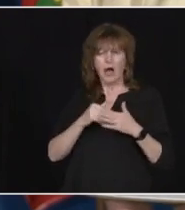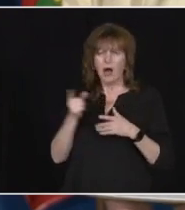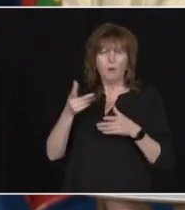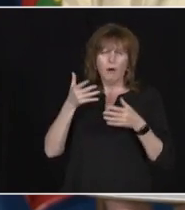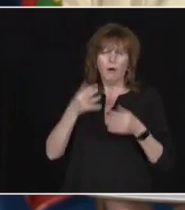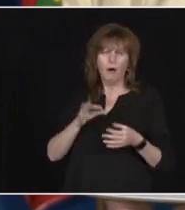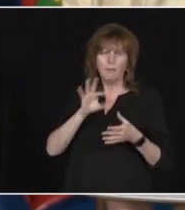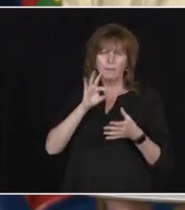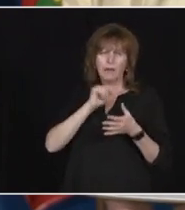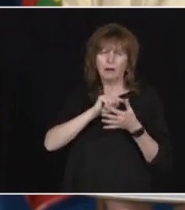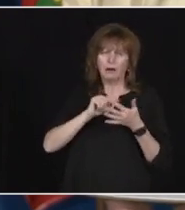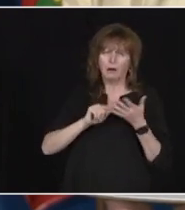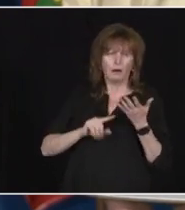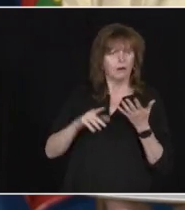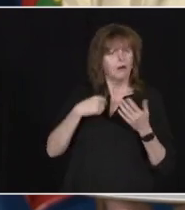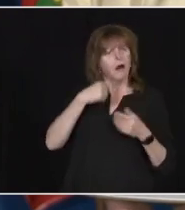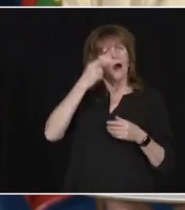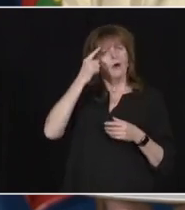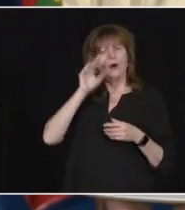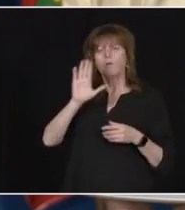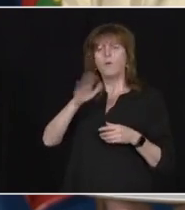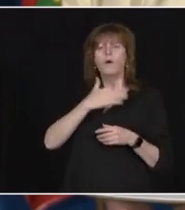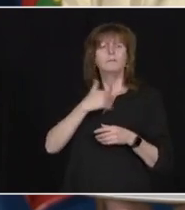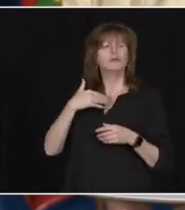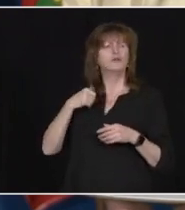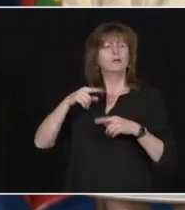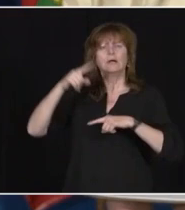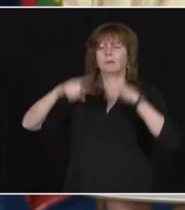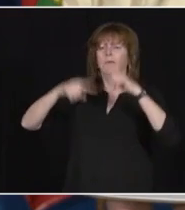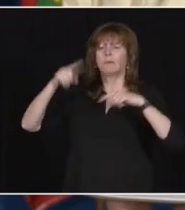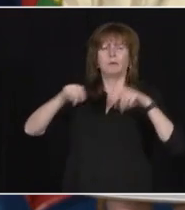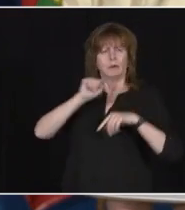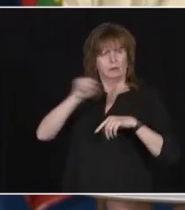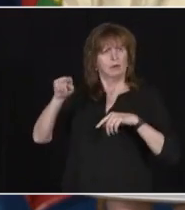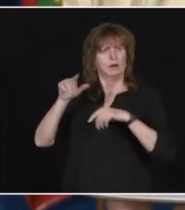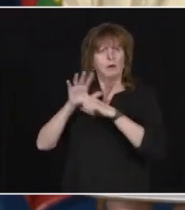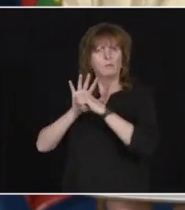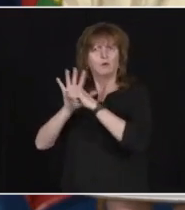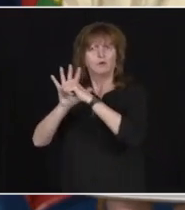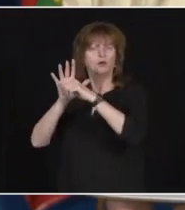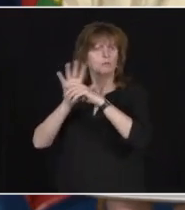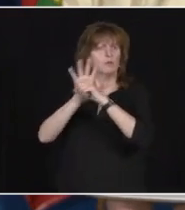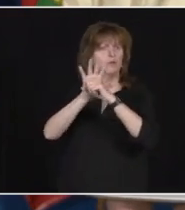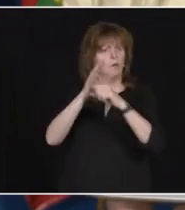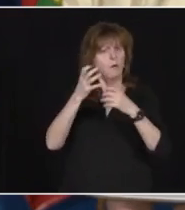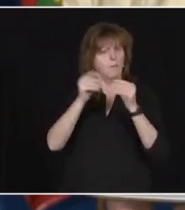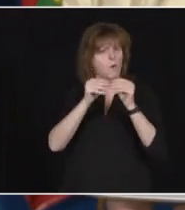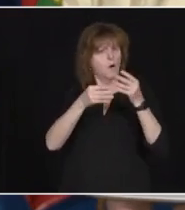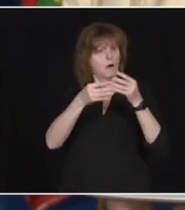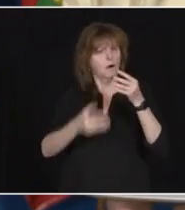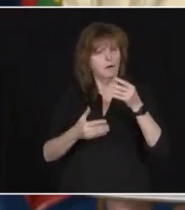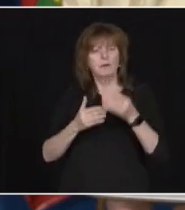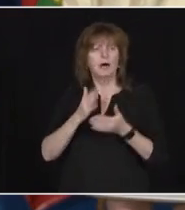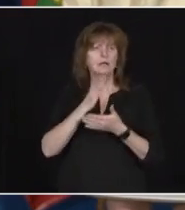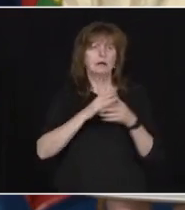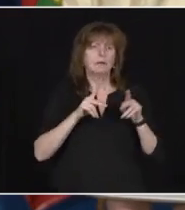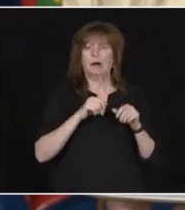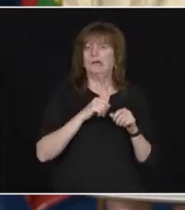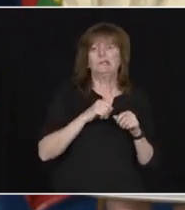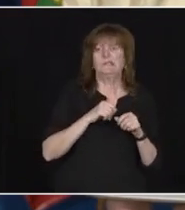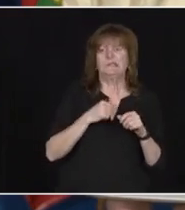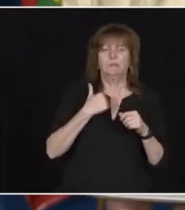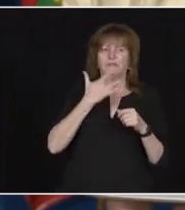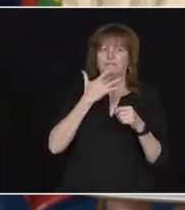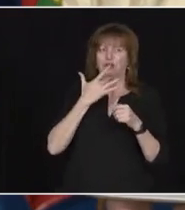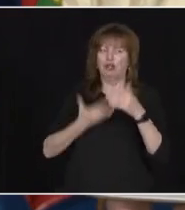what I understand, you know, some people were pushing for more things to reopen. Some That's people right. were pushing for a more cautious approach, yeah. and that it was a passionate